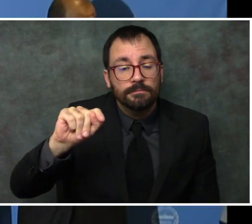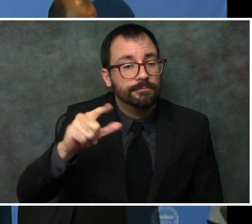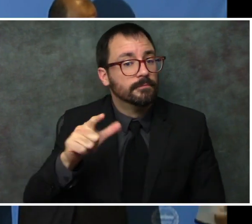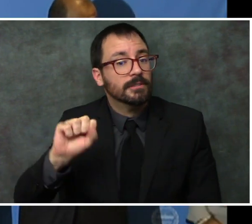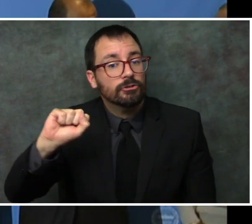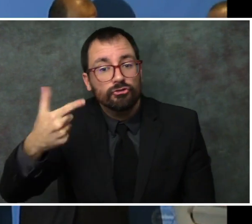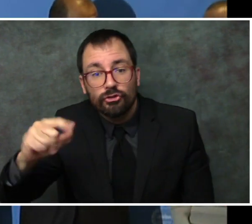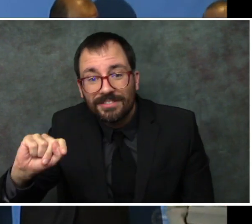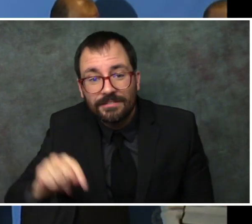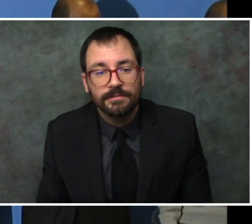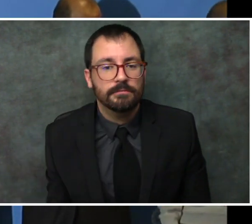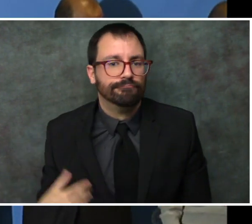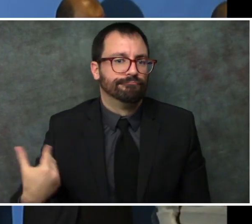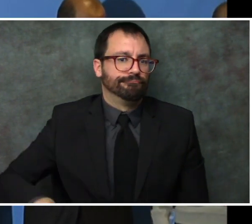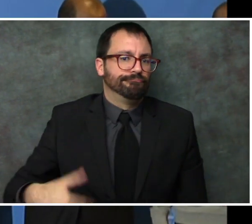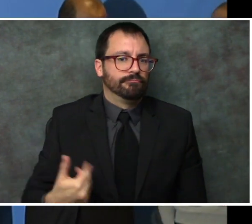community.